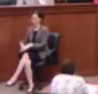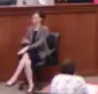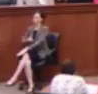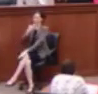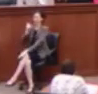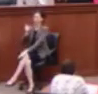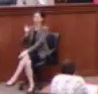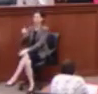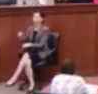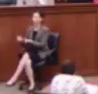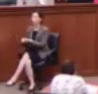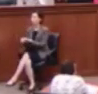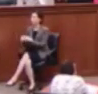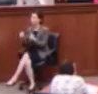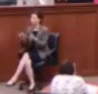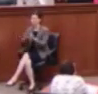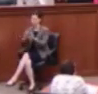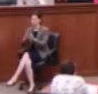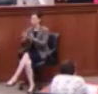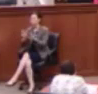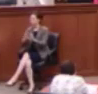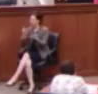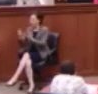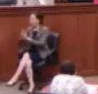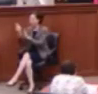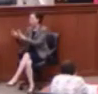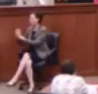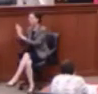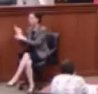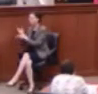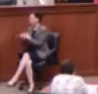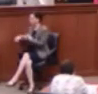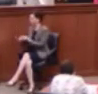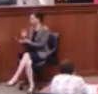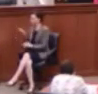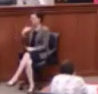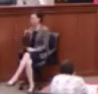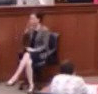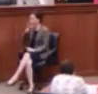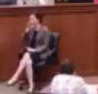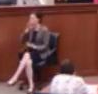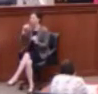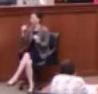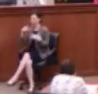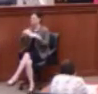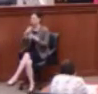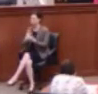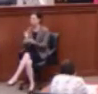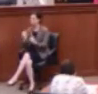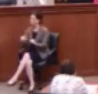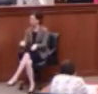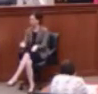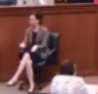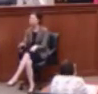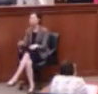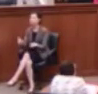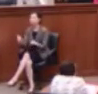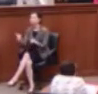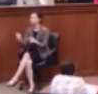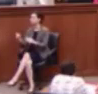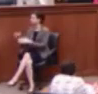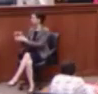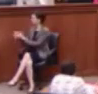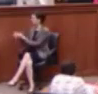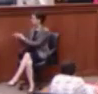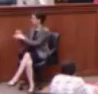It's, like I said, opened many doors that were not open before for some of these students. And we've had a great discussion between the